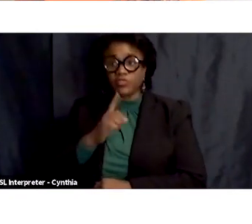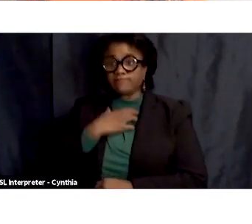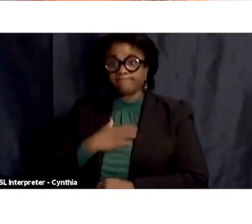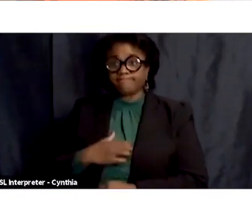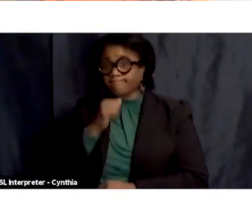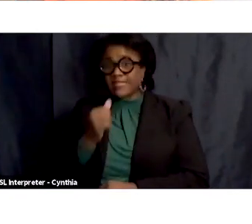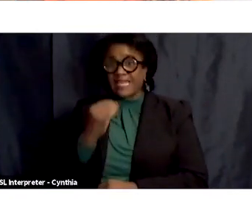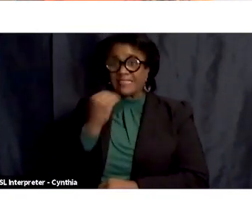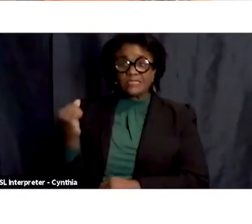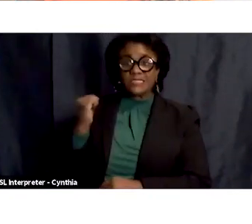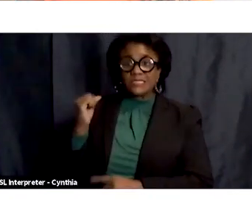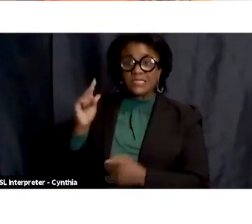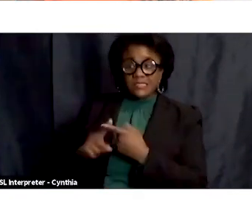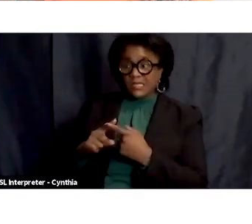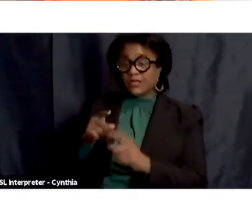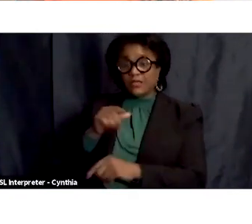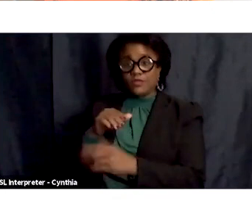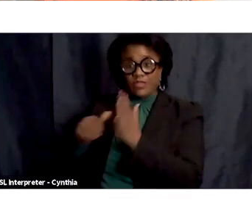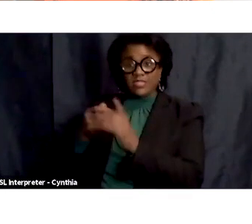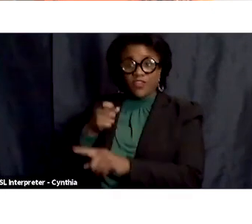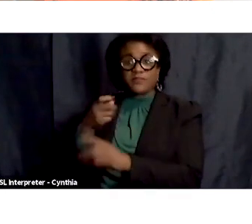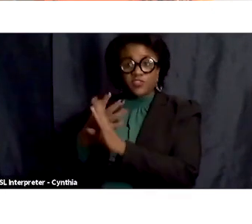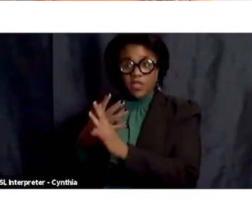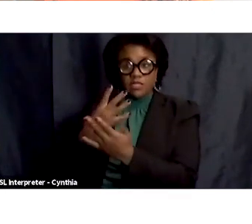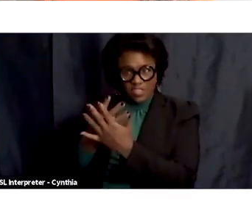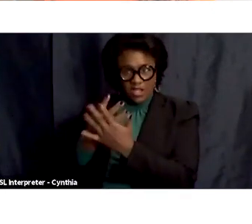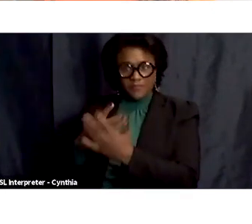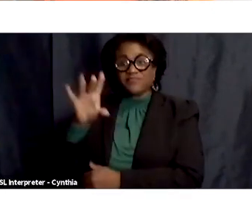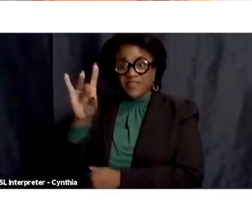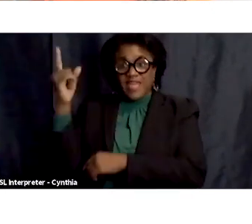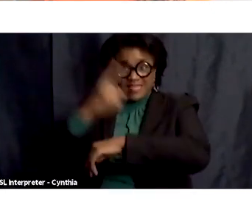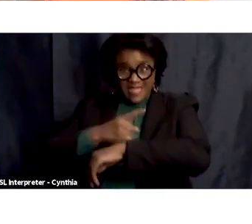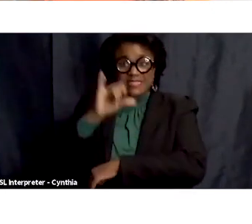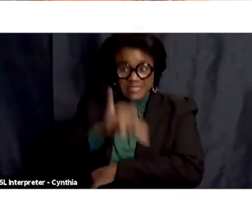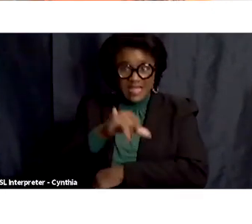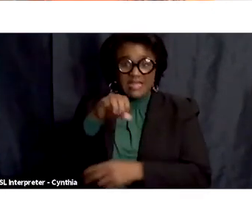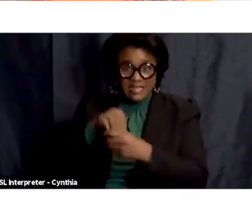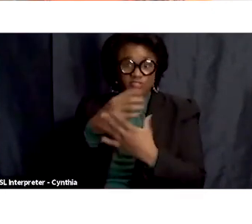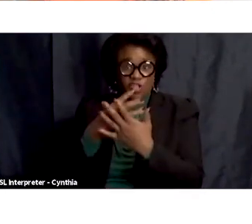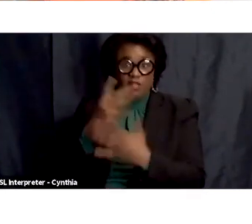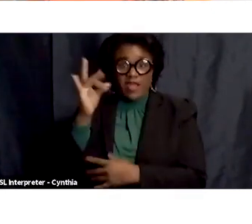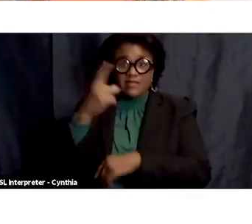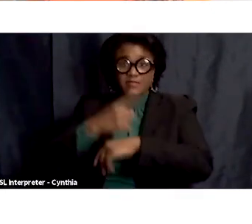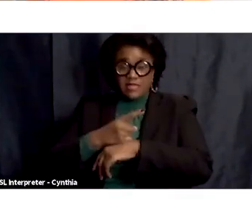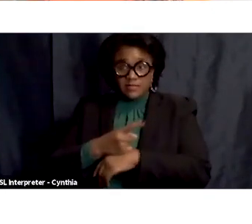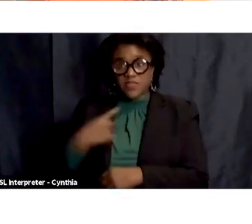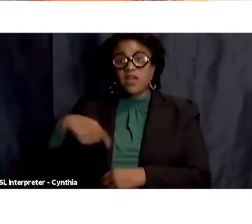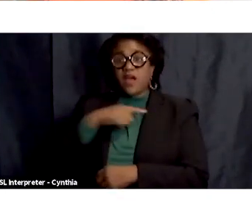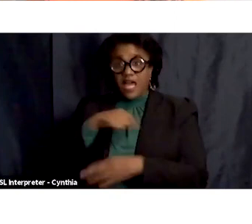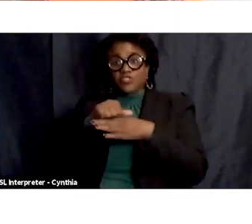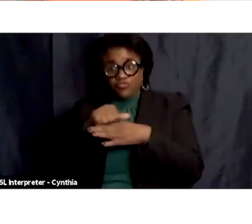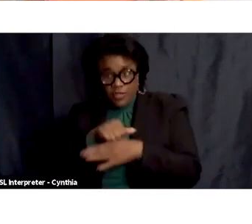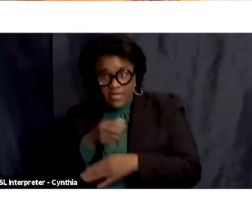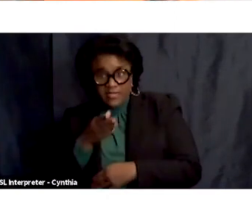jail. This hunger strike went on for 8 days, and they stayed in jail for those 8 days. This was us training them. That's